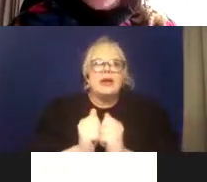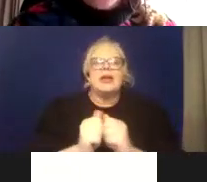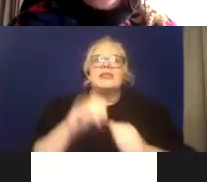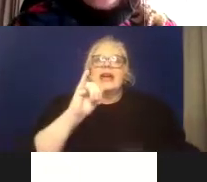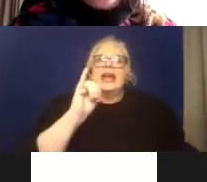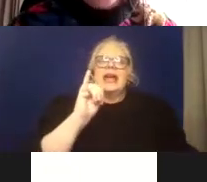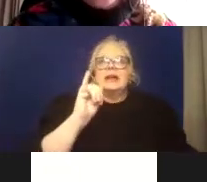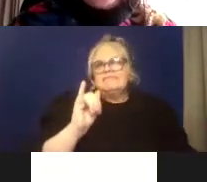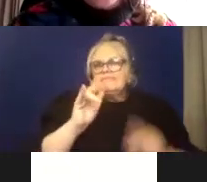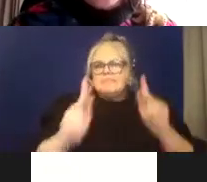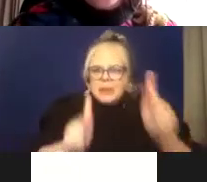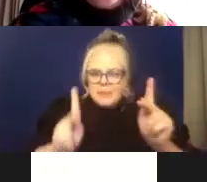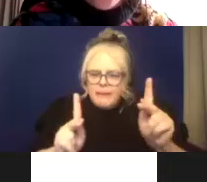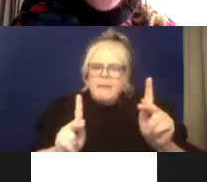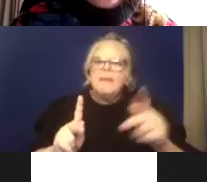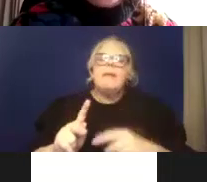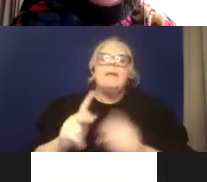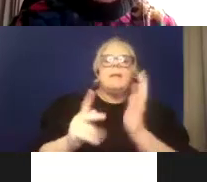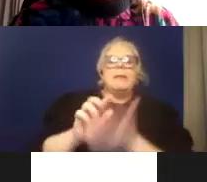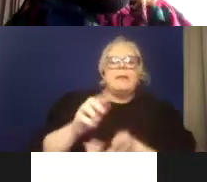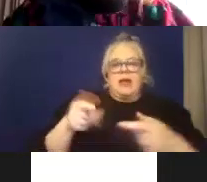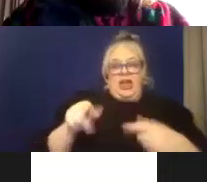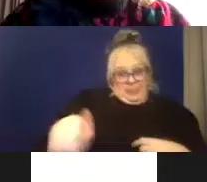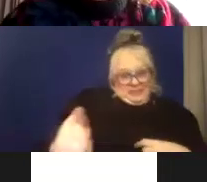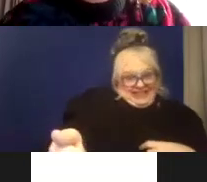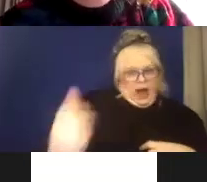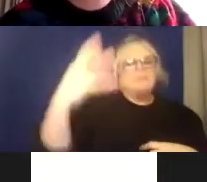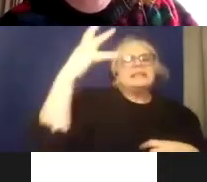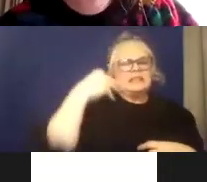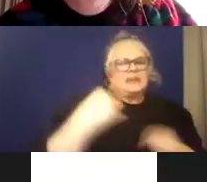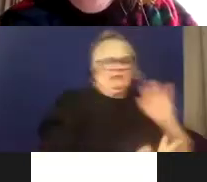type of technology-facilitated sexual abuse in the past?